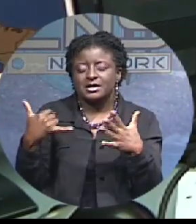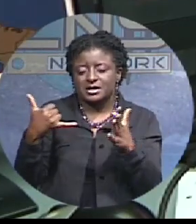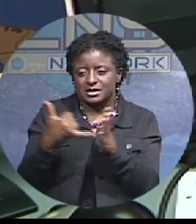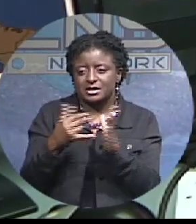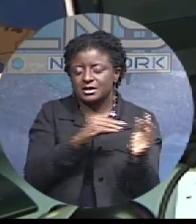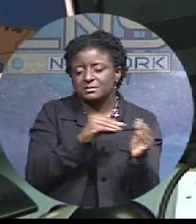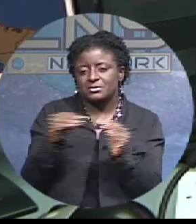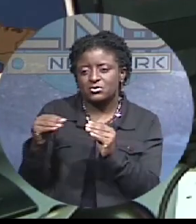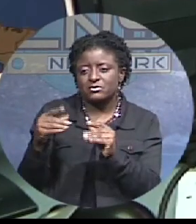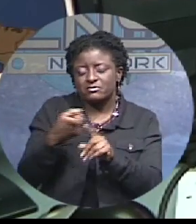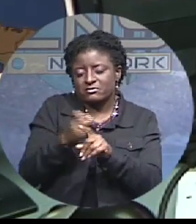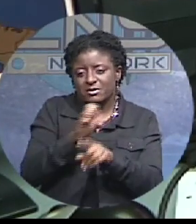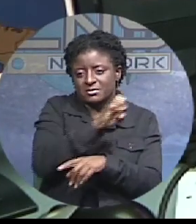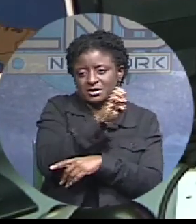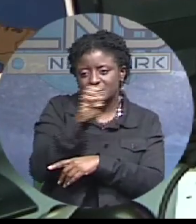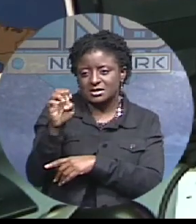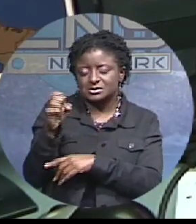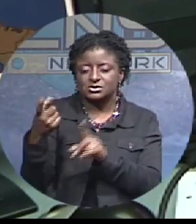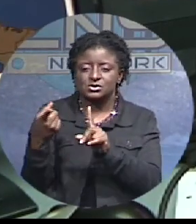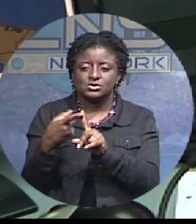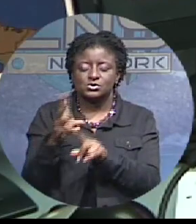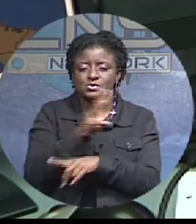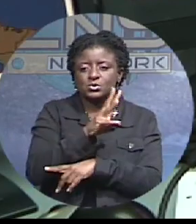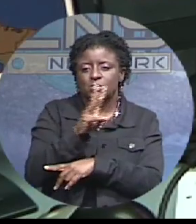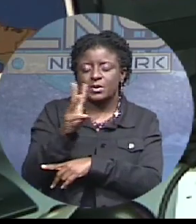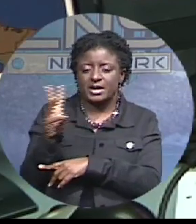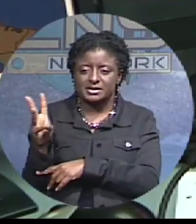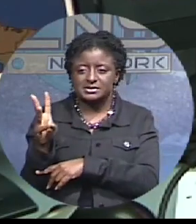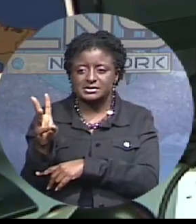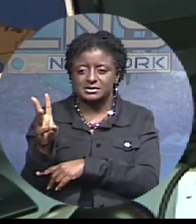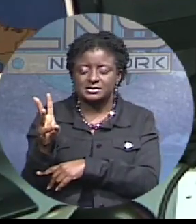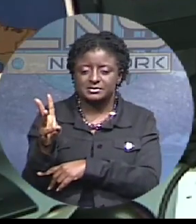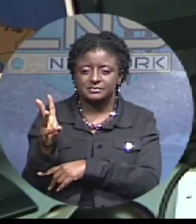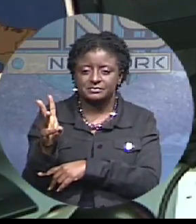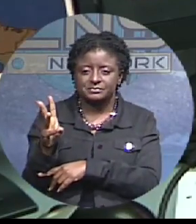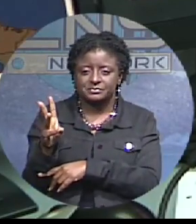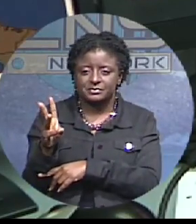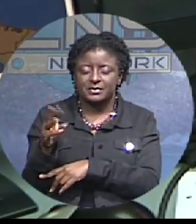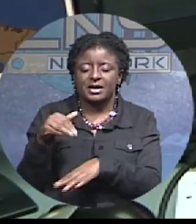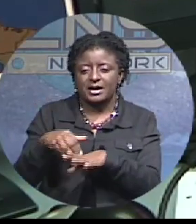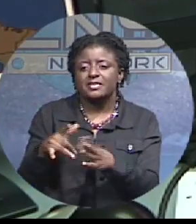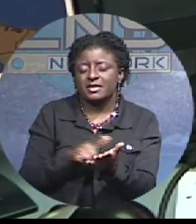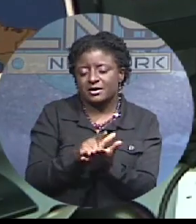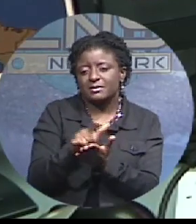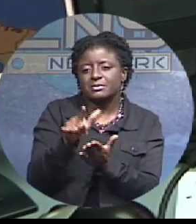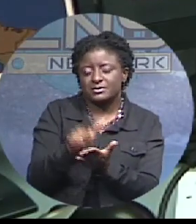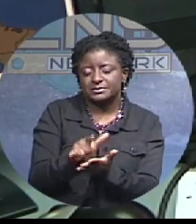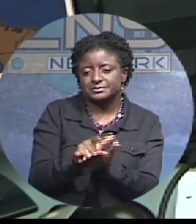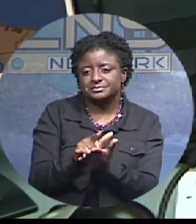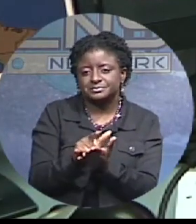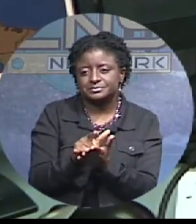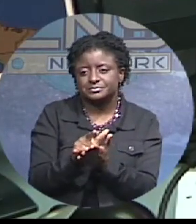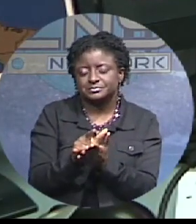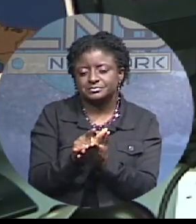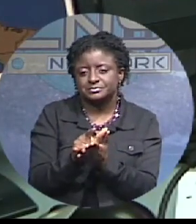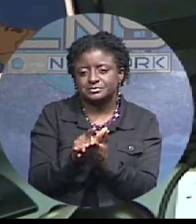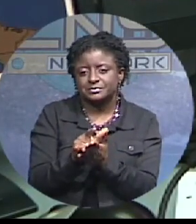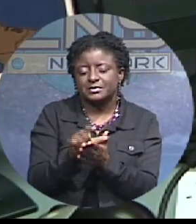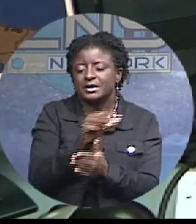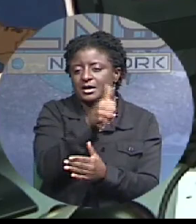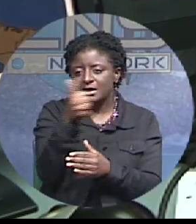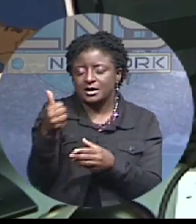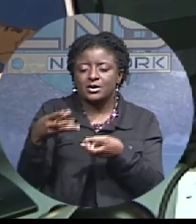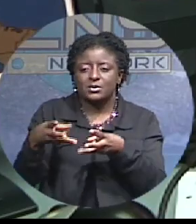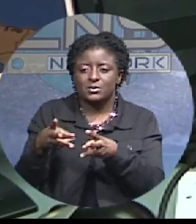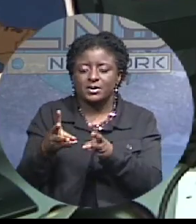moving from east to west towards the aerodrome, that is the Lynden Pinland International Airport airway. And as a